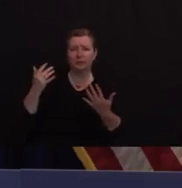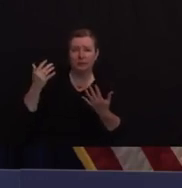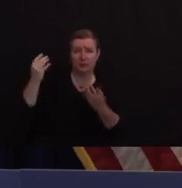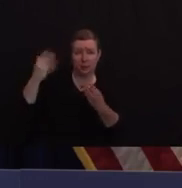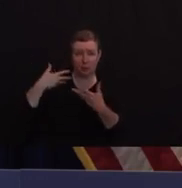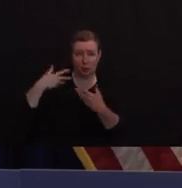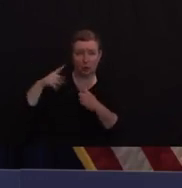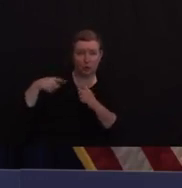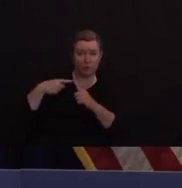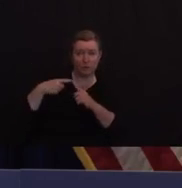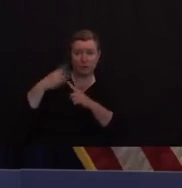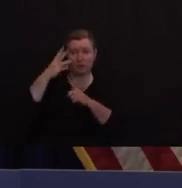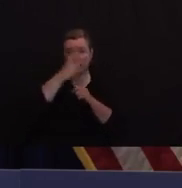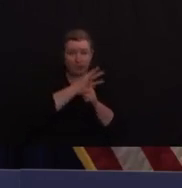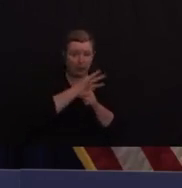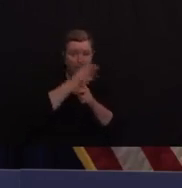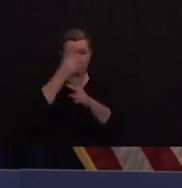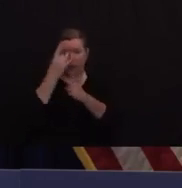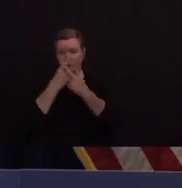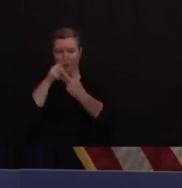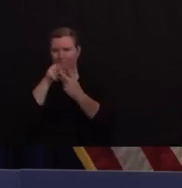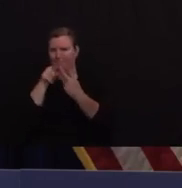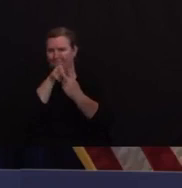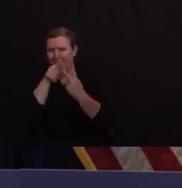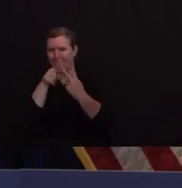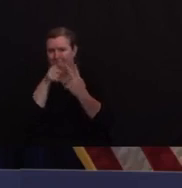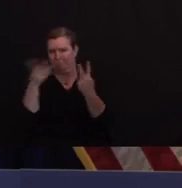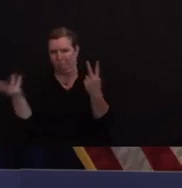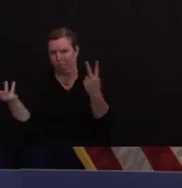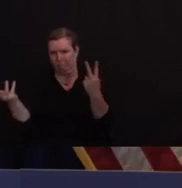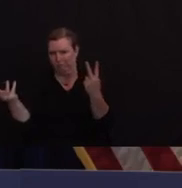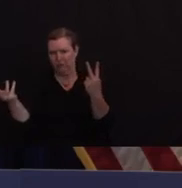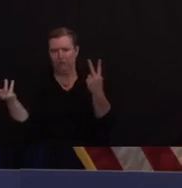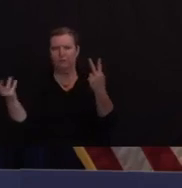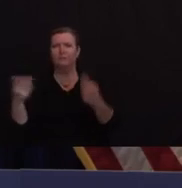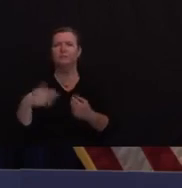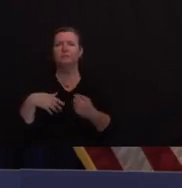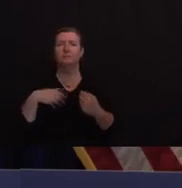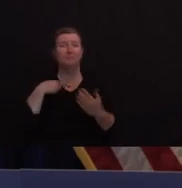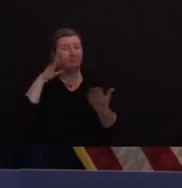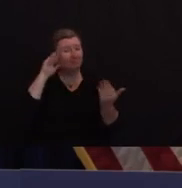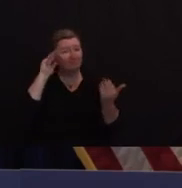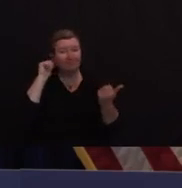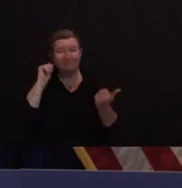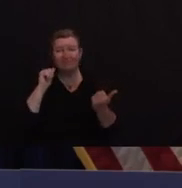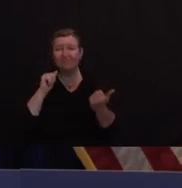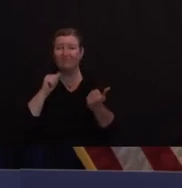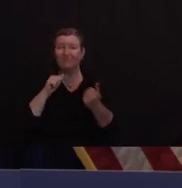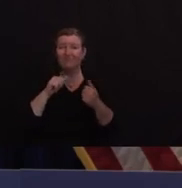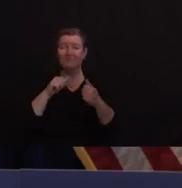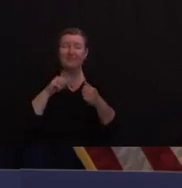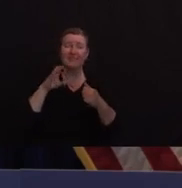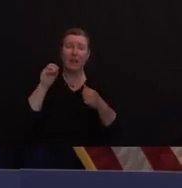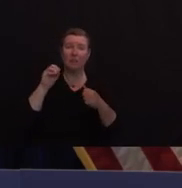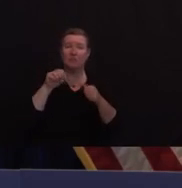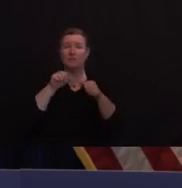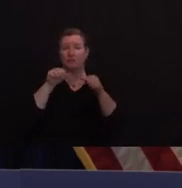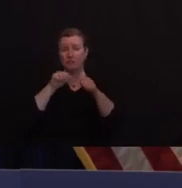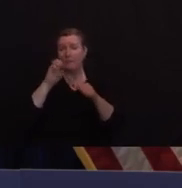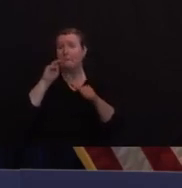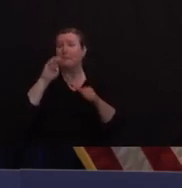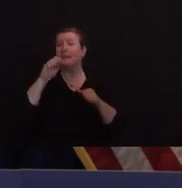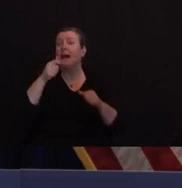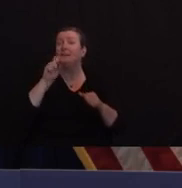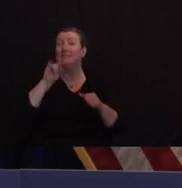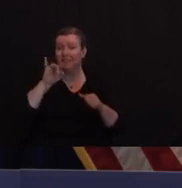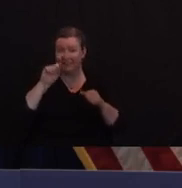hope is that we will have mega sites, county sites, available sites, so that anyone who is available to